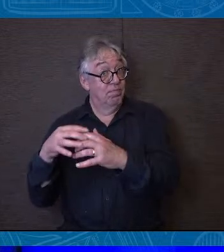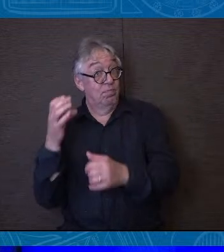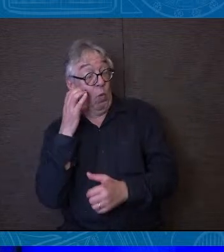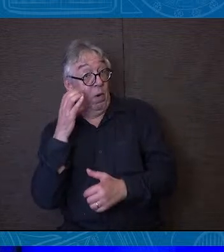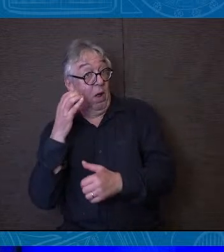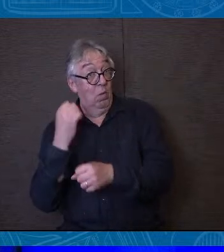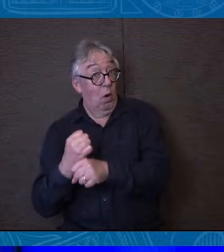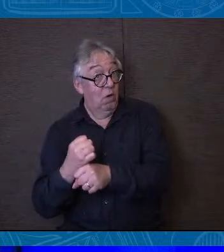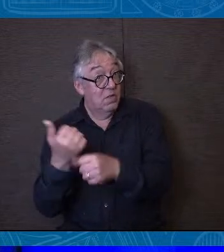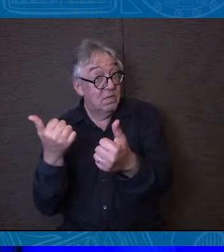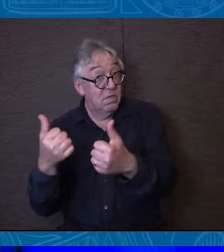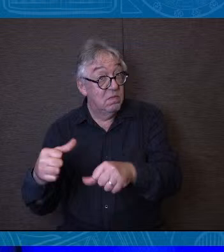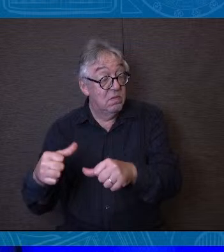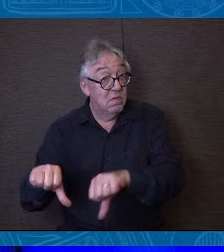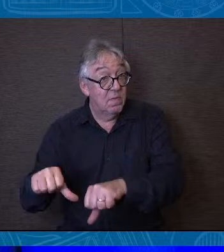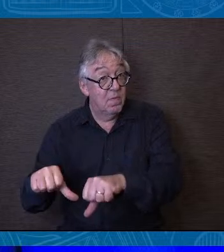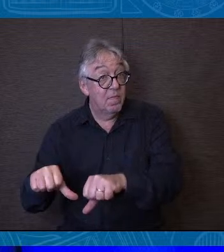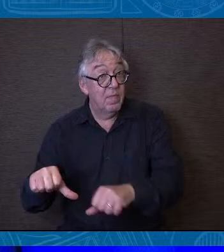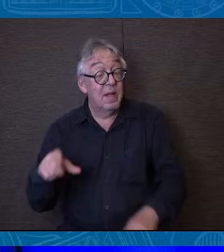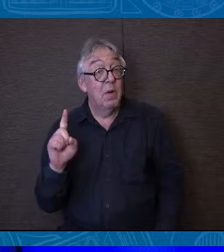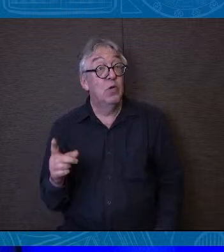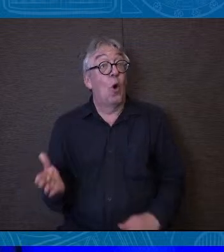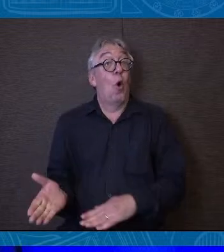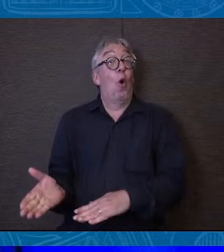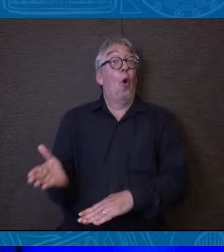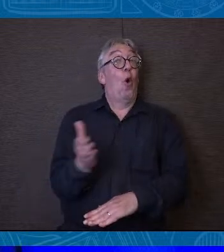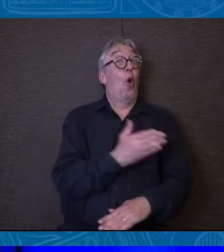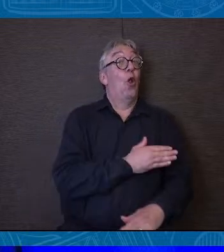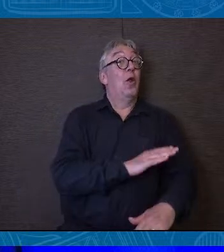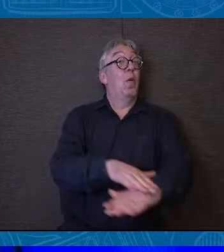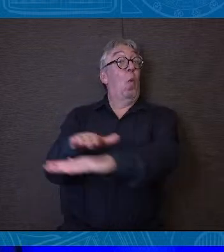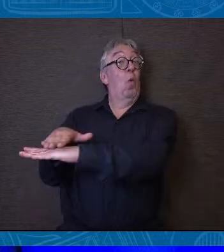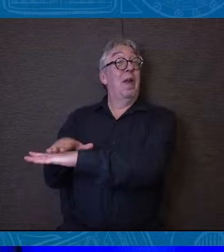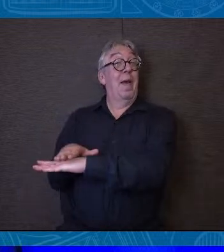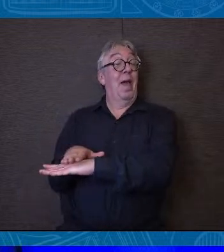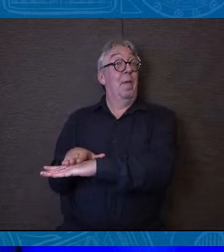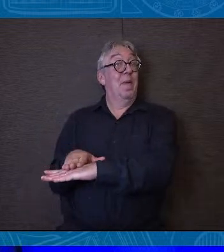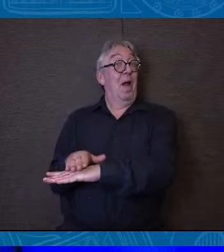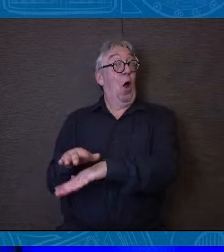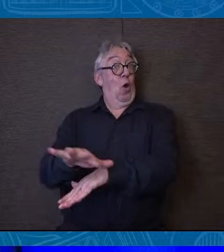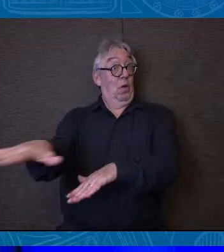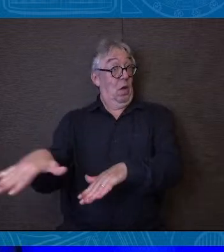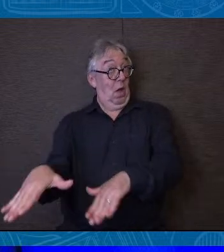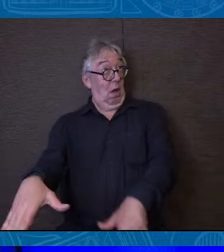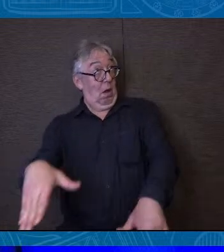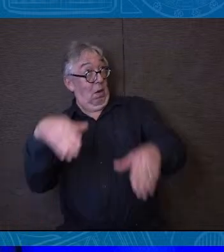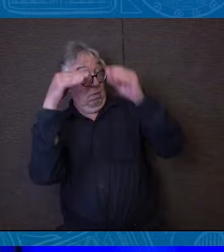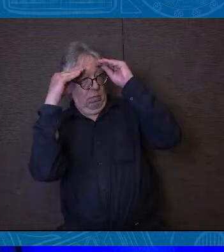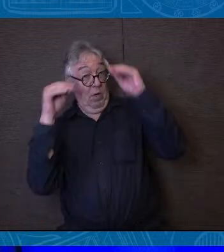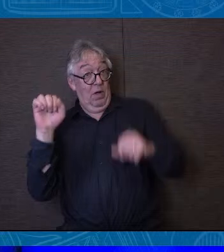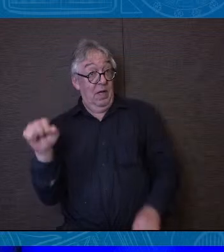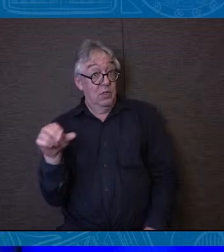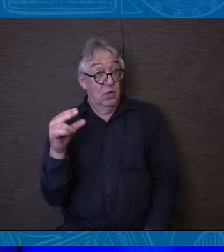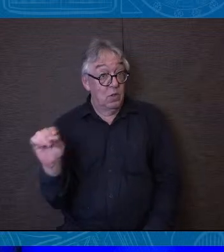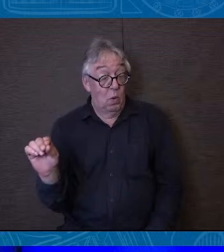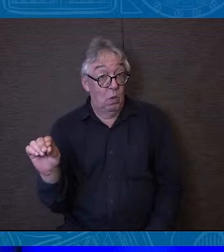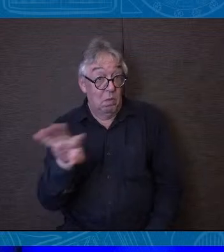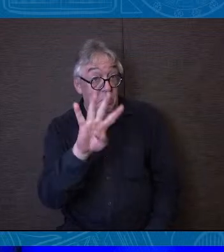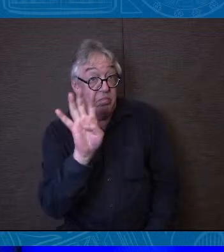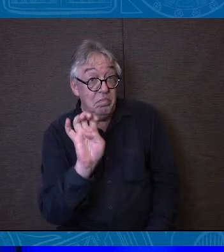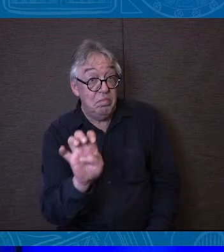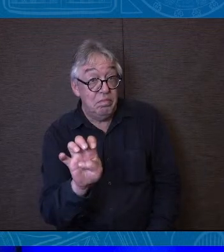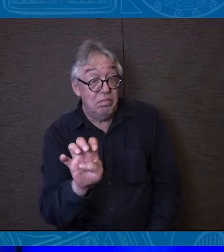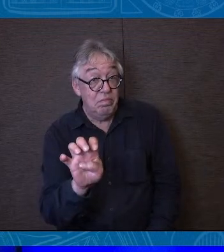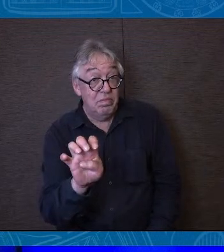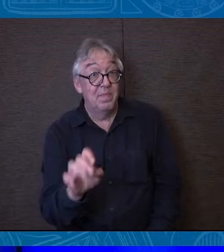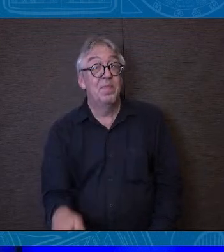stage, who is not covered and where they are. We know that we have the statistics that's X number of population is not